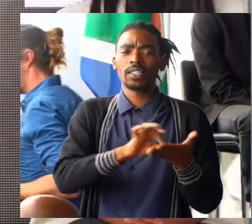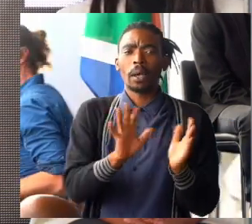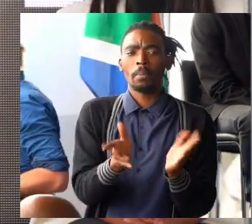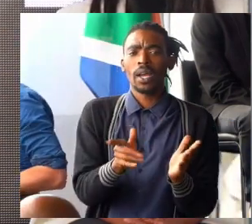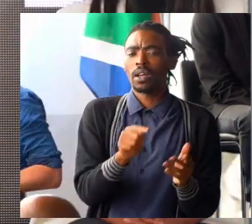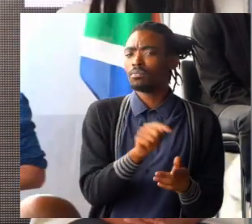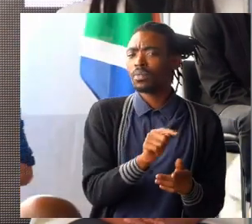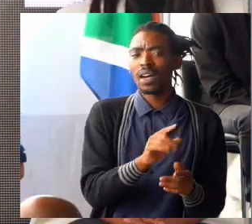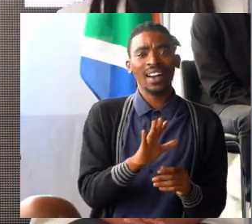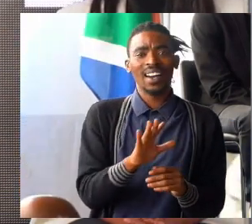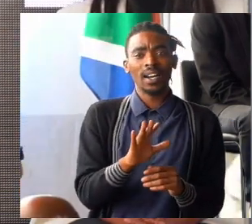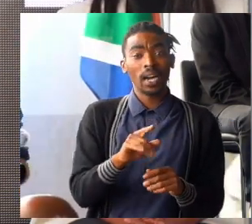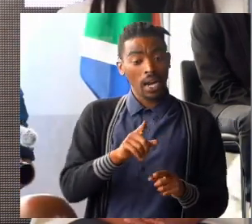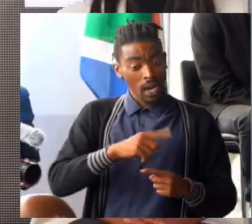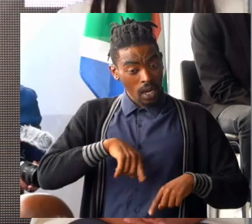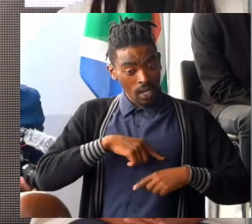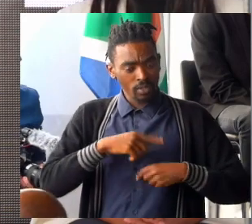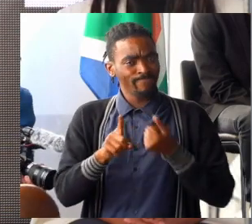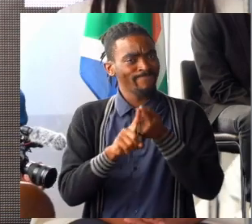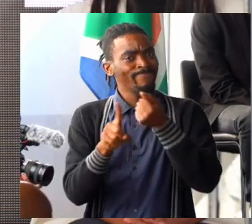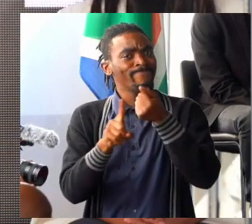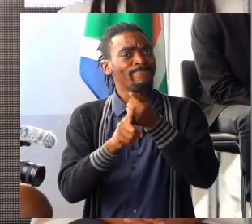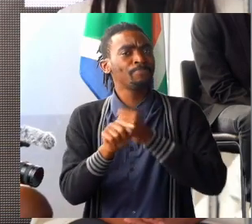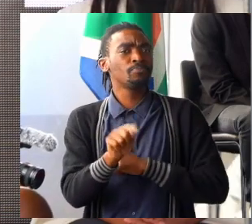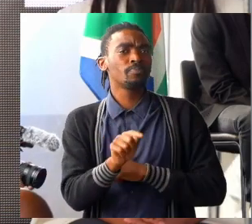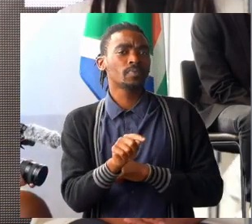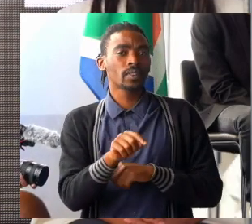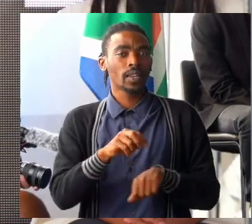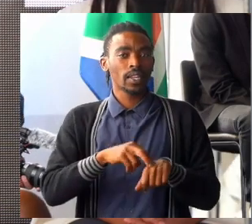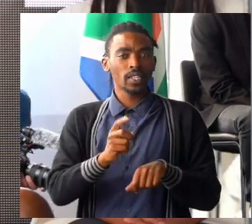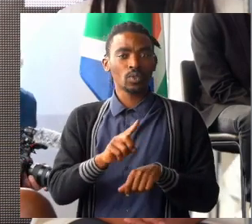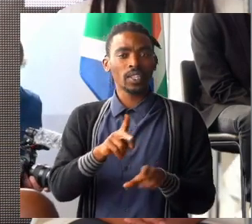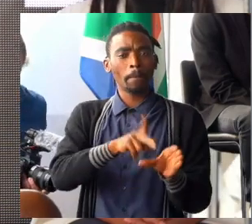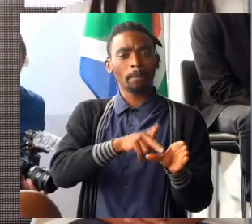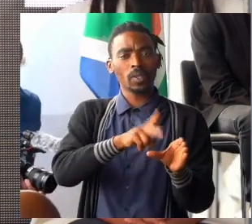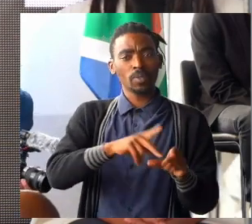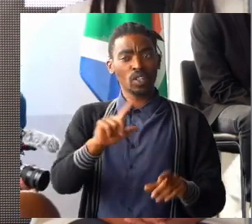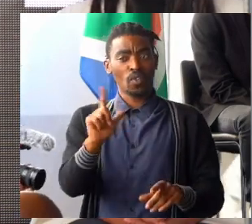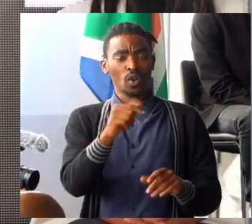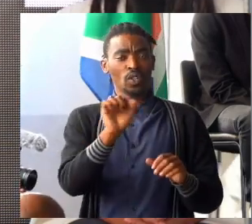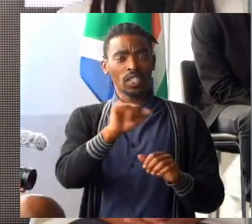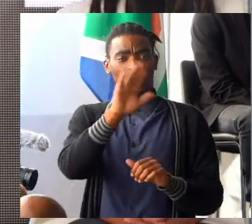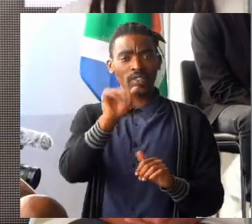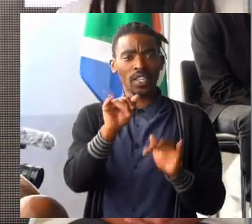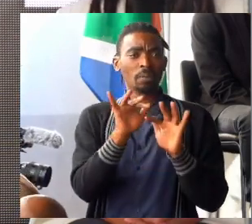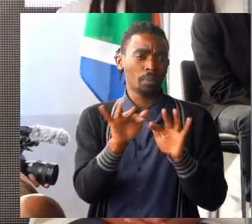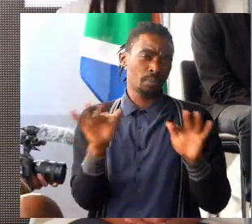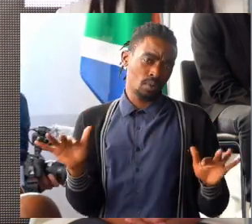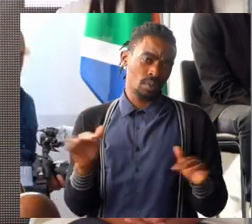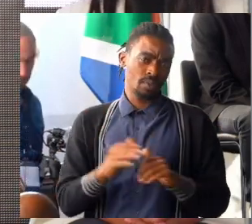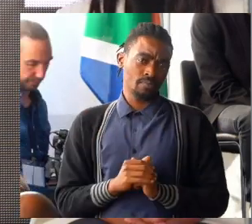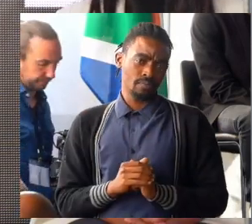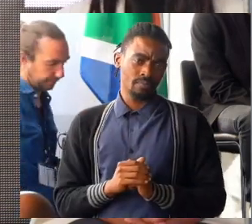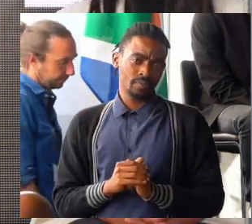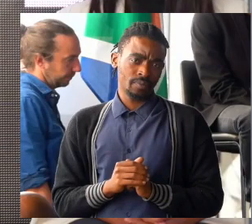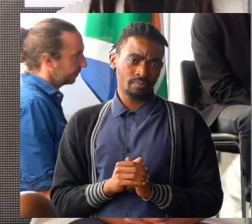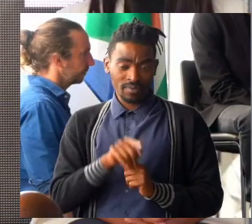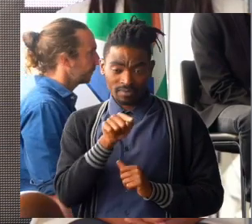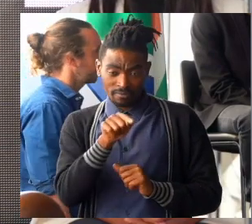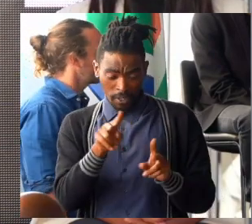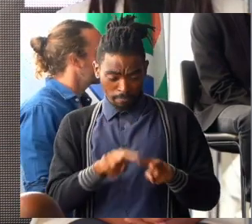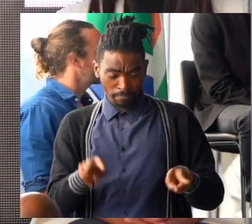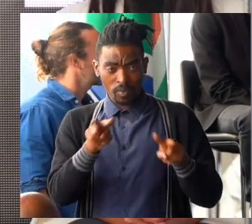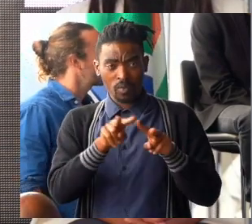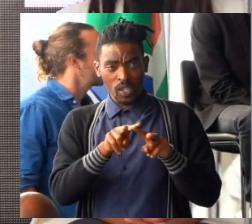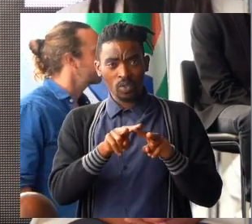we will contest it, but this needs the participation of South Africans in all walks of life. These values and goals